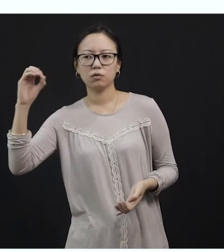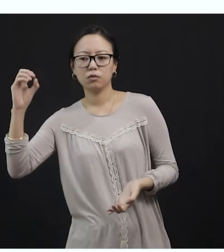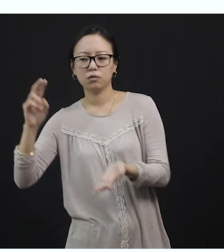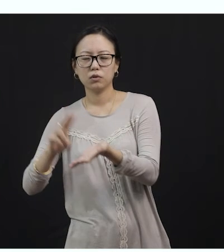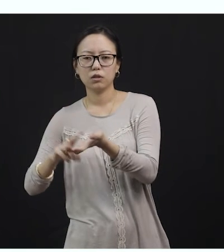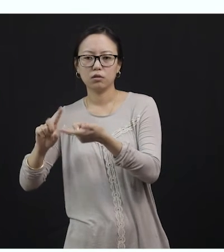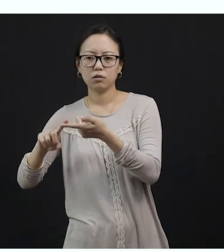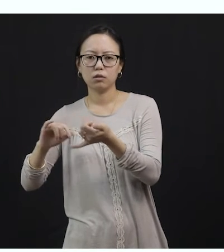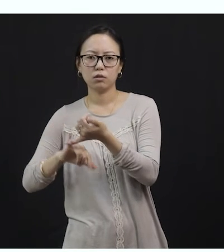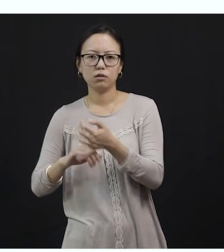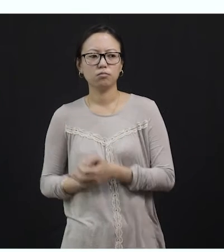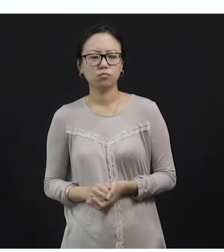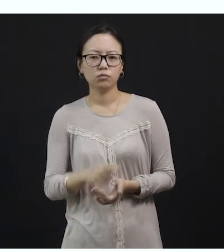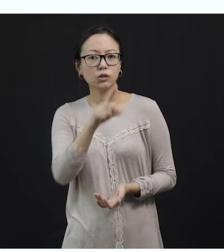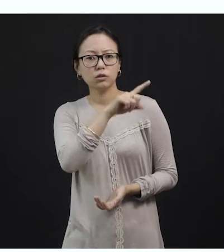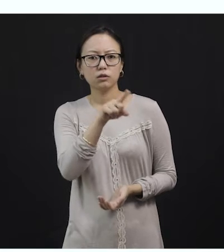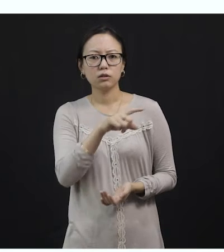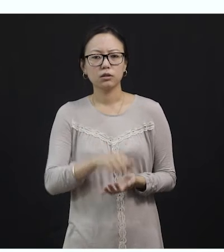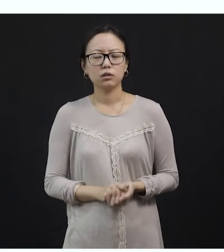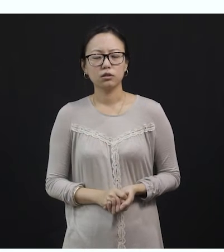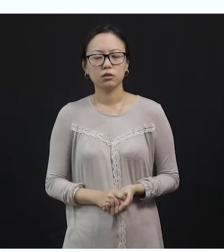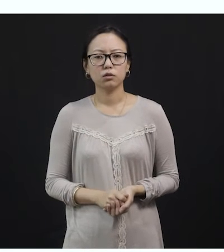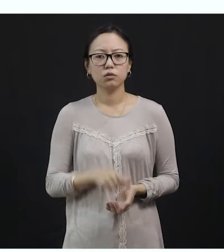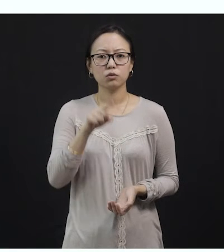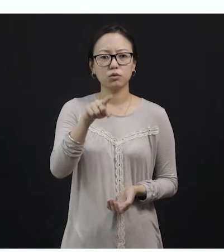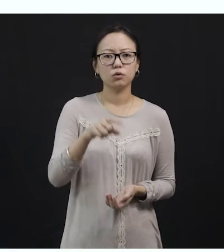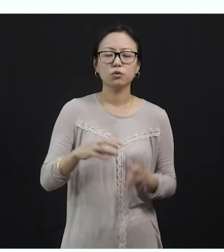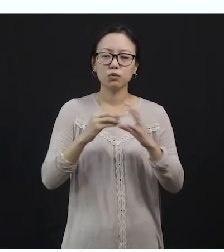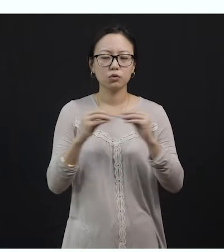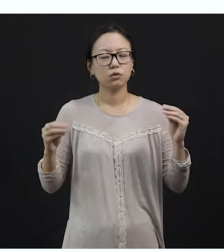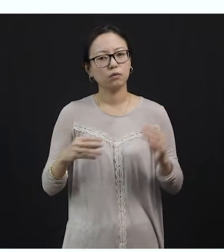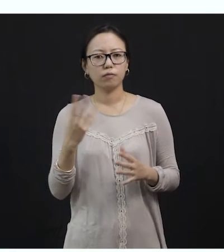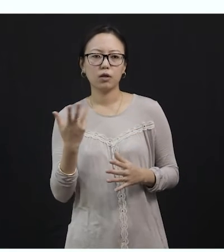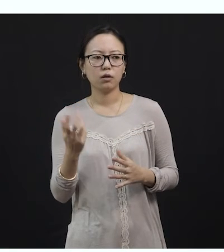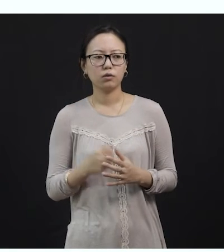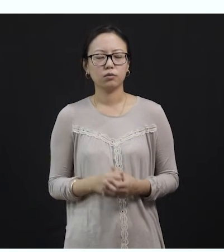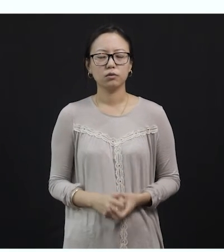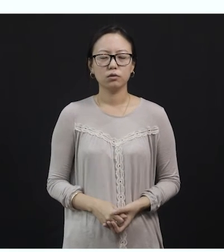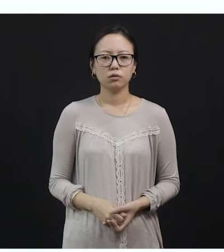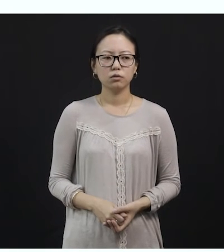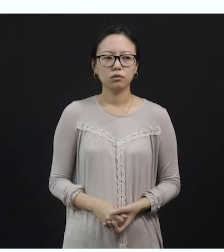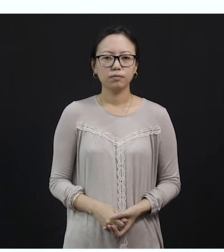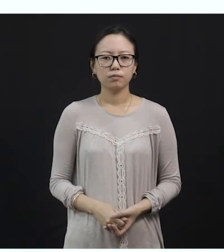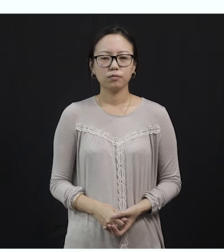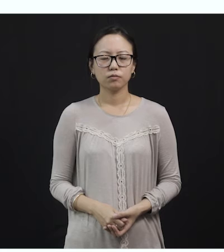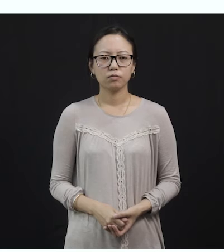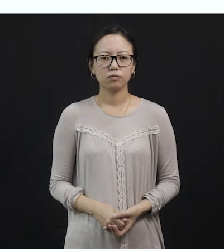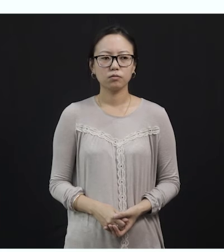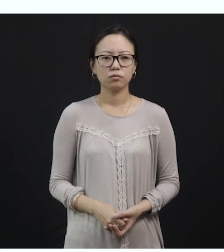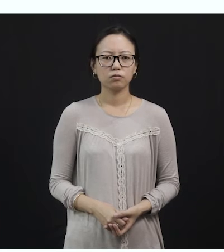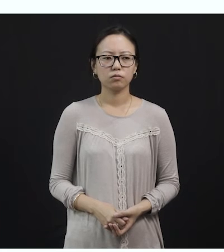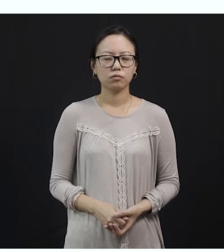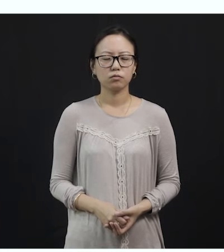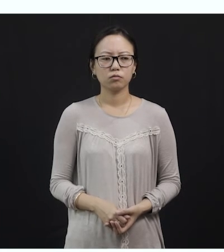up the blanks for the numbers given to match with the tens and ones. All right? This is